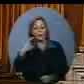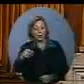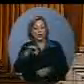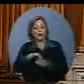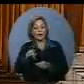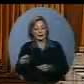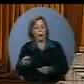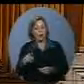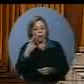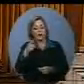Thank Mr. you, Mr.